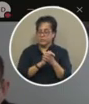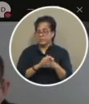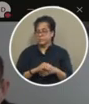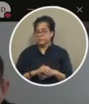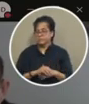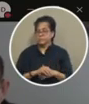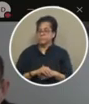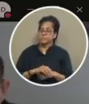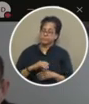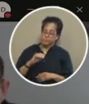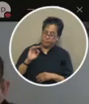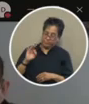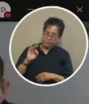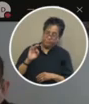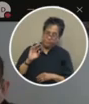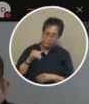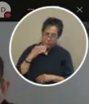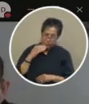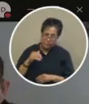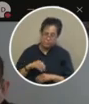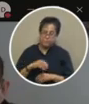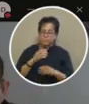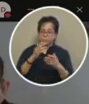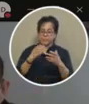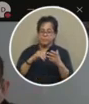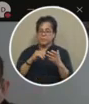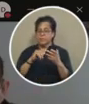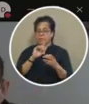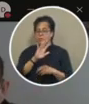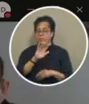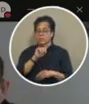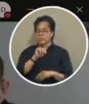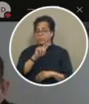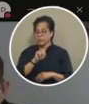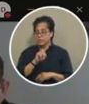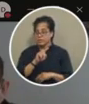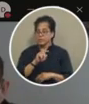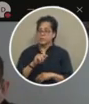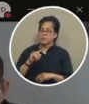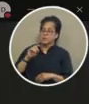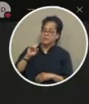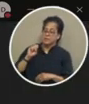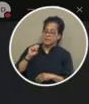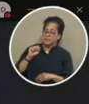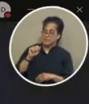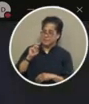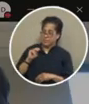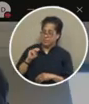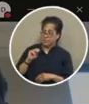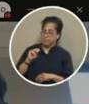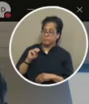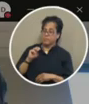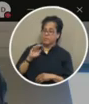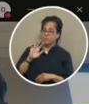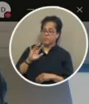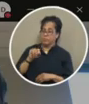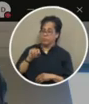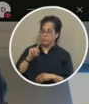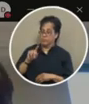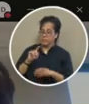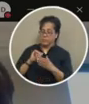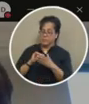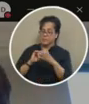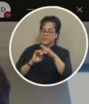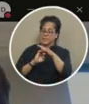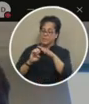you. Okay, 5.1. Yes, Mayor Sam Rodriguez, City Engineer. 5.1 is an overhead